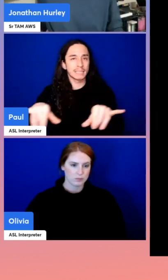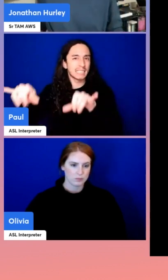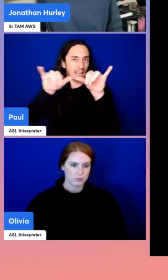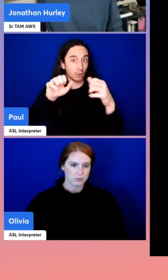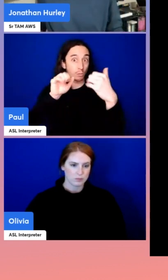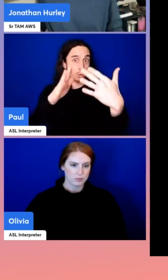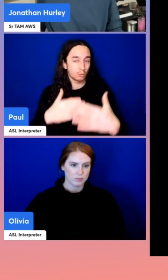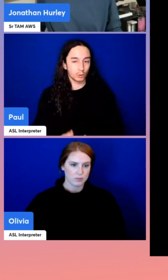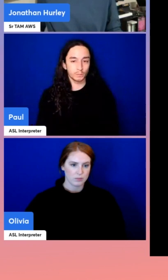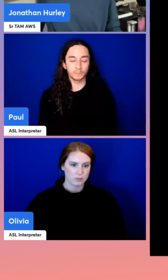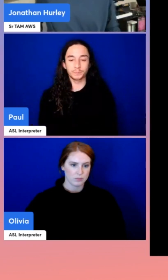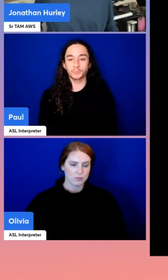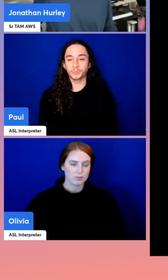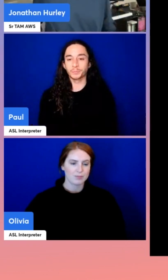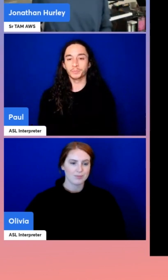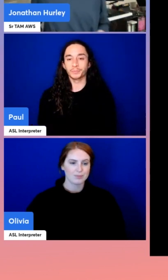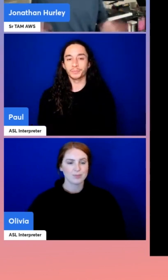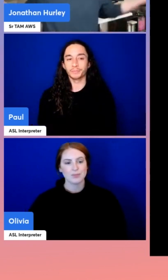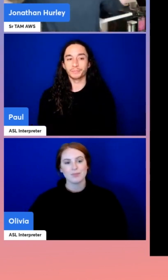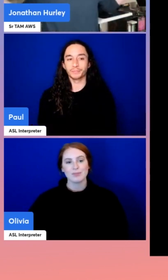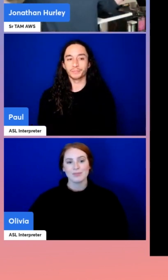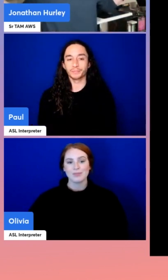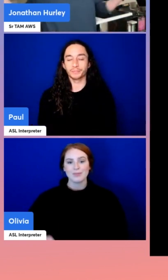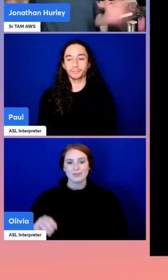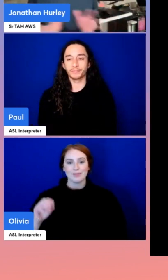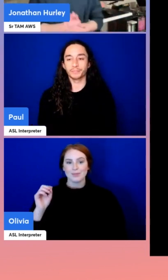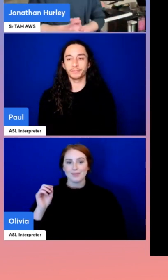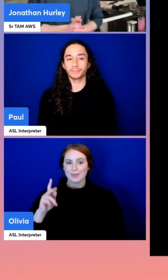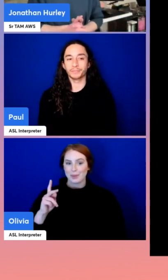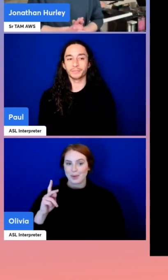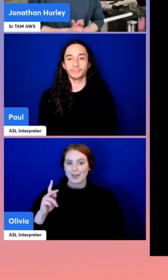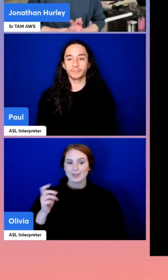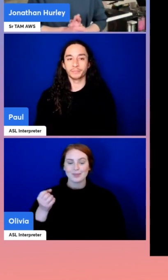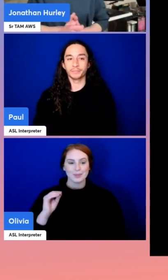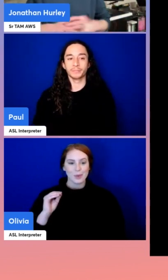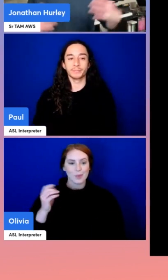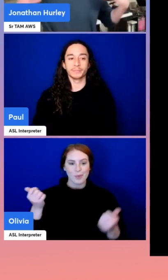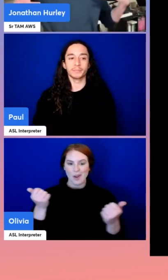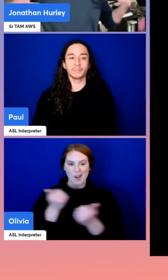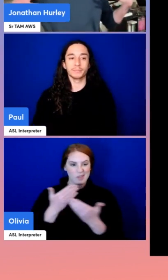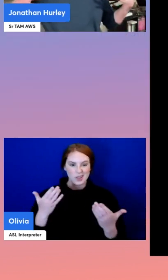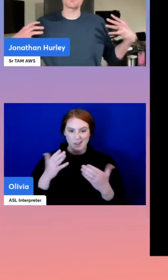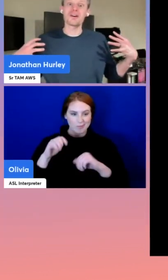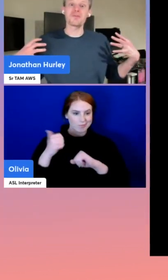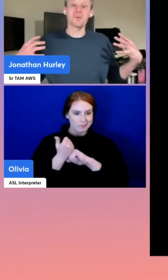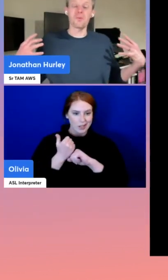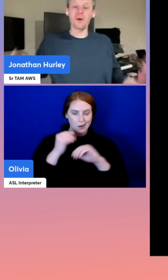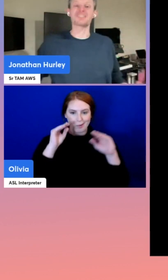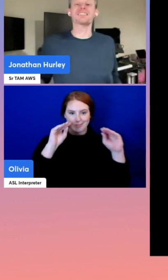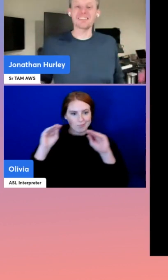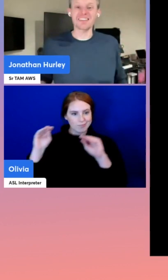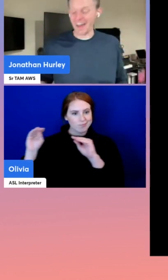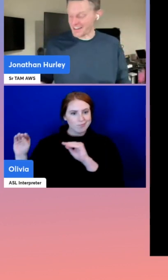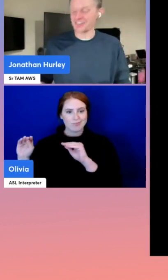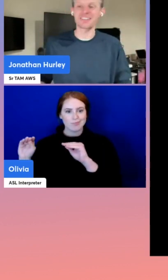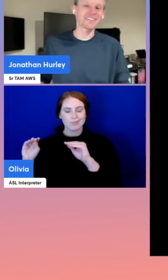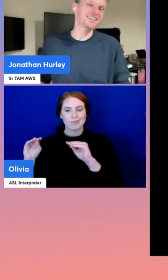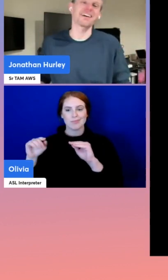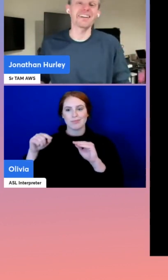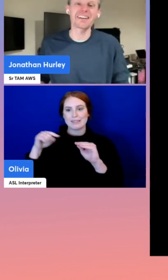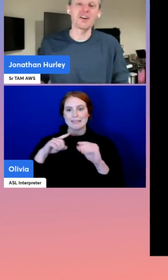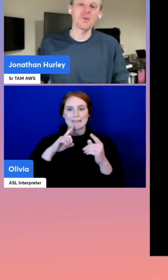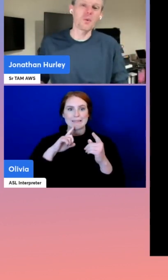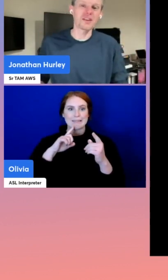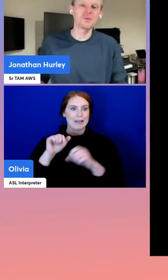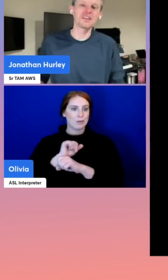there. Okay, all of our pieces are in place. So what does this actually